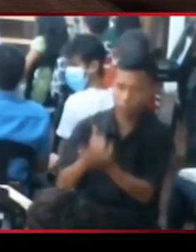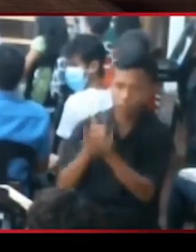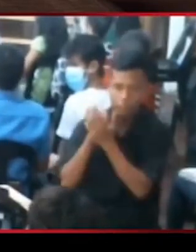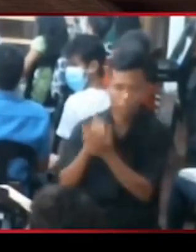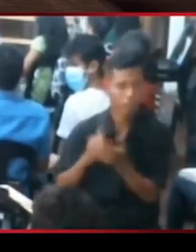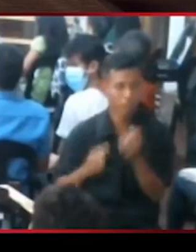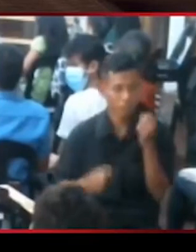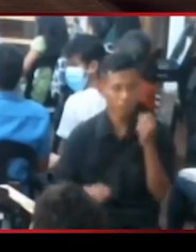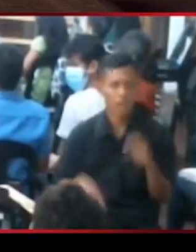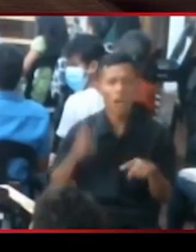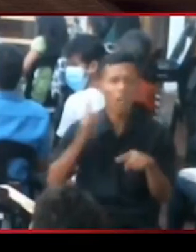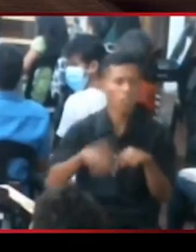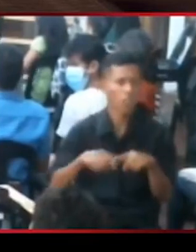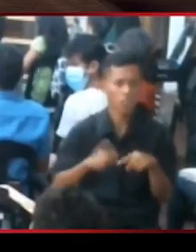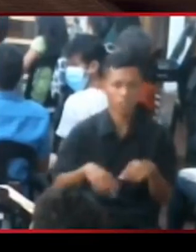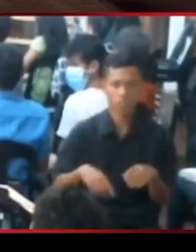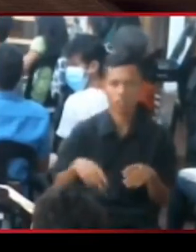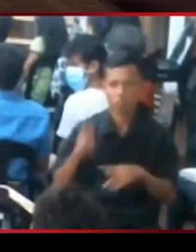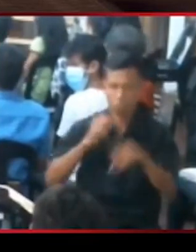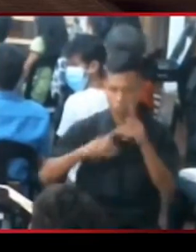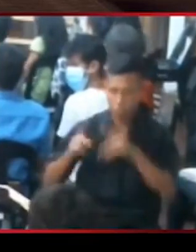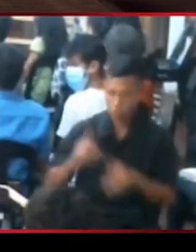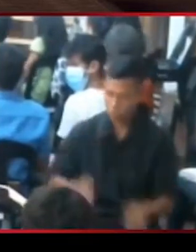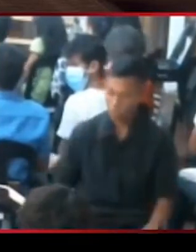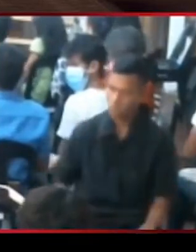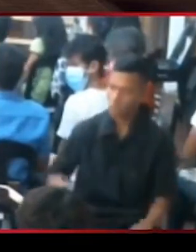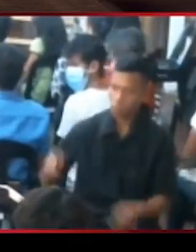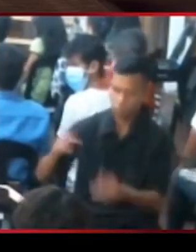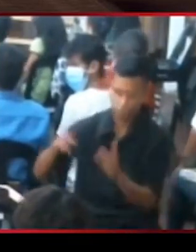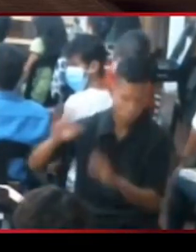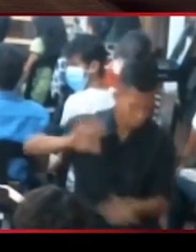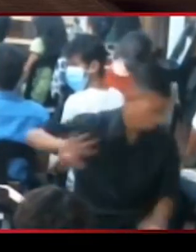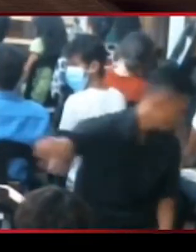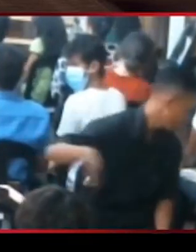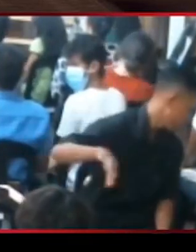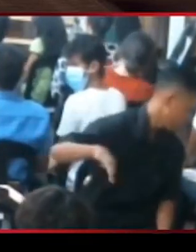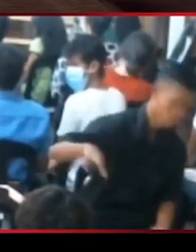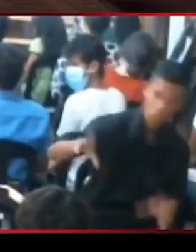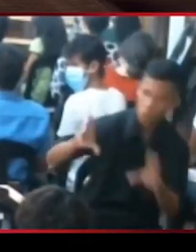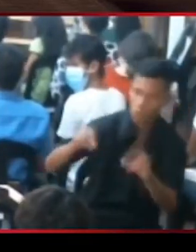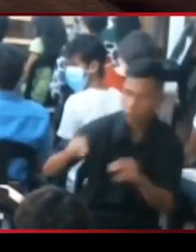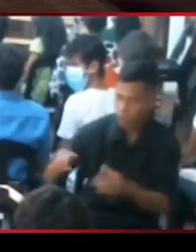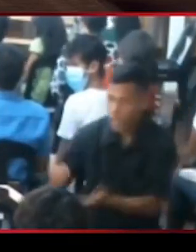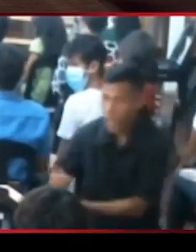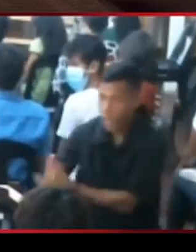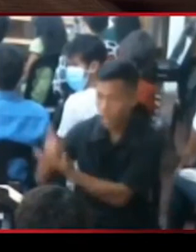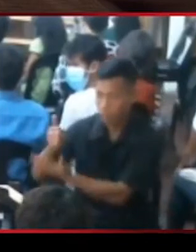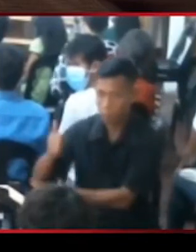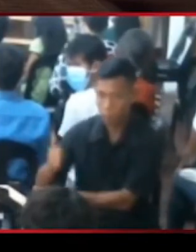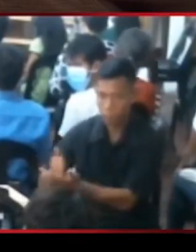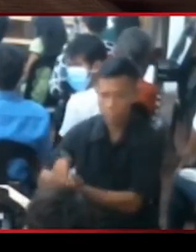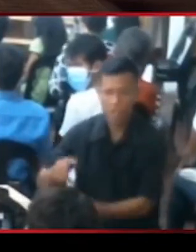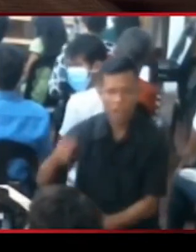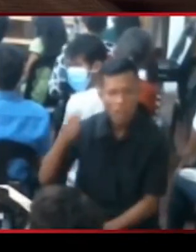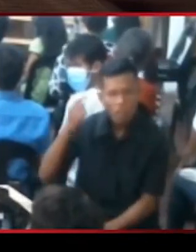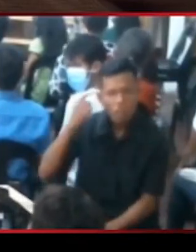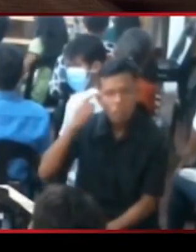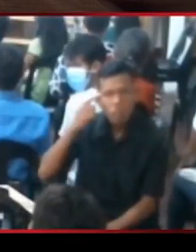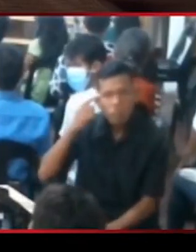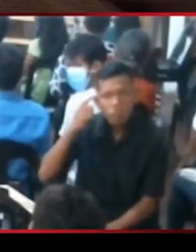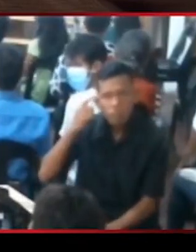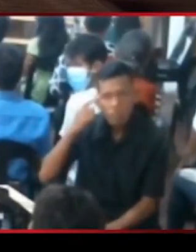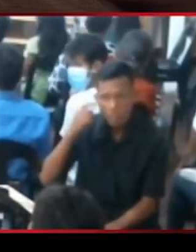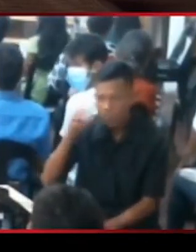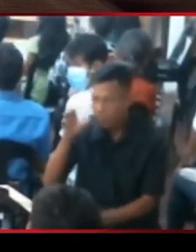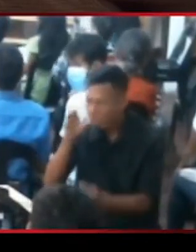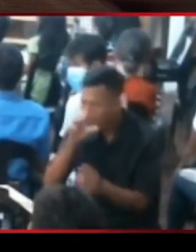We can't turn our back on people in need. And again, we need to be careful about